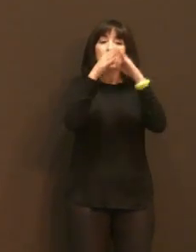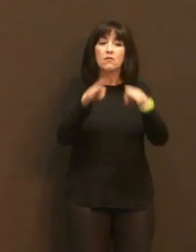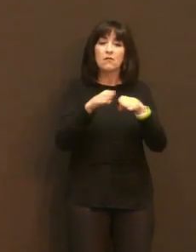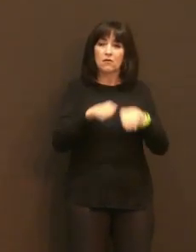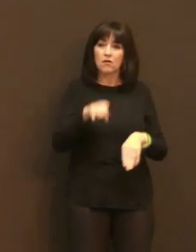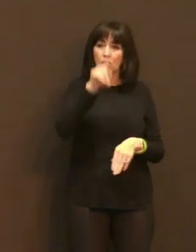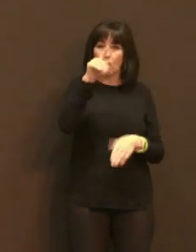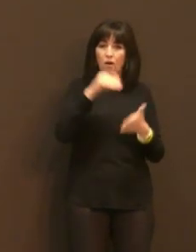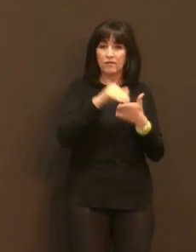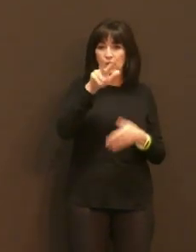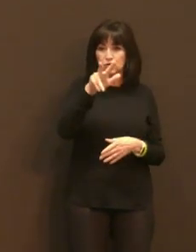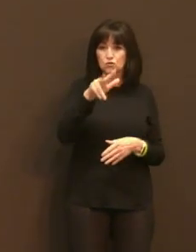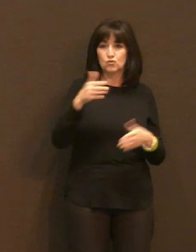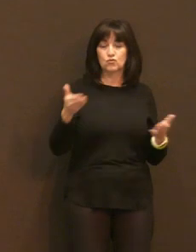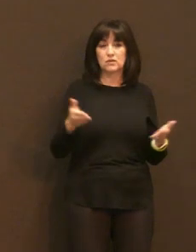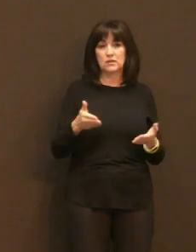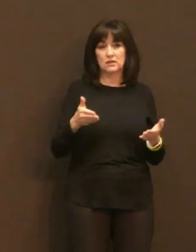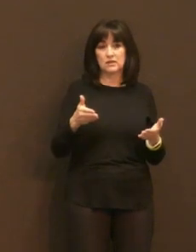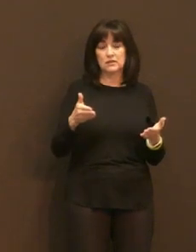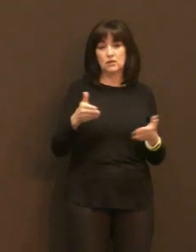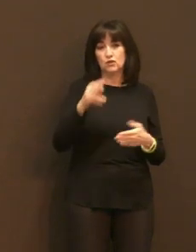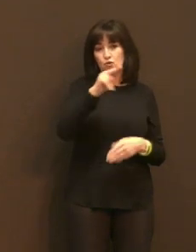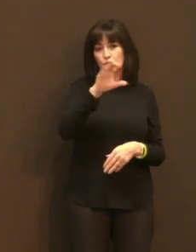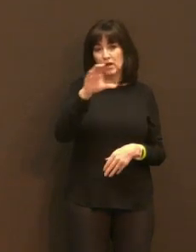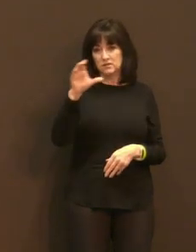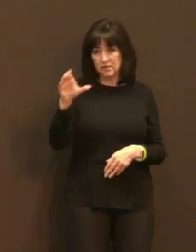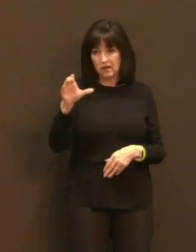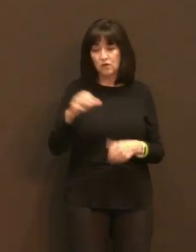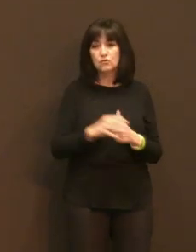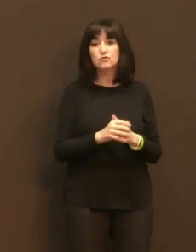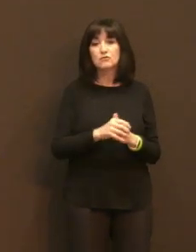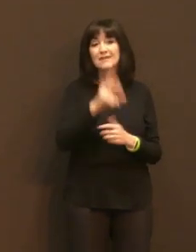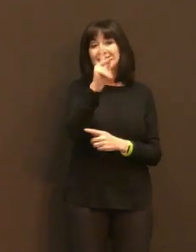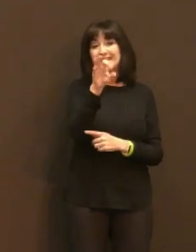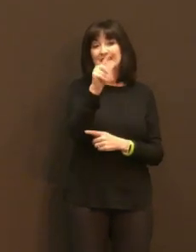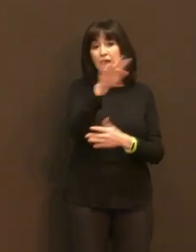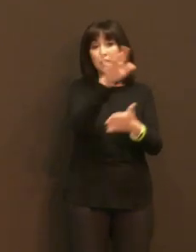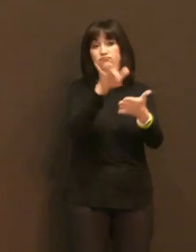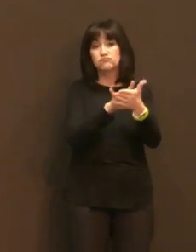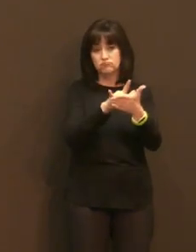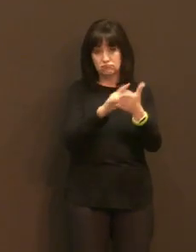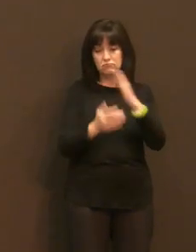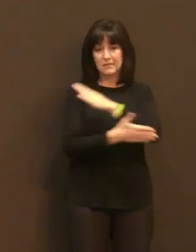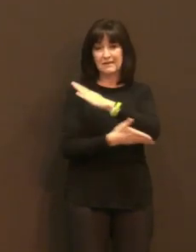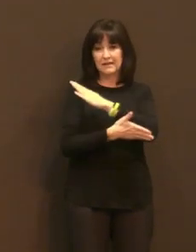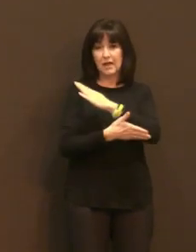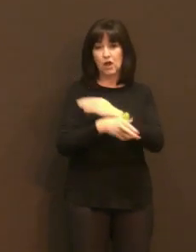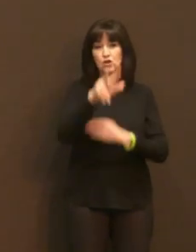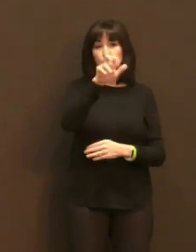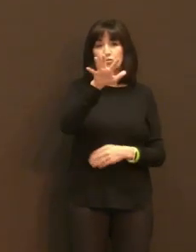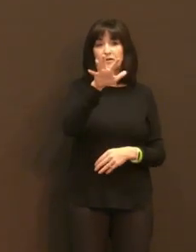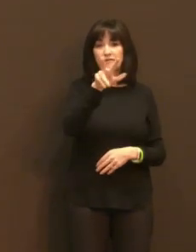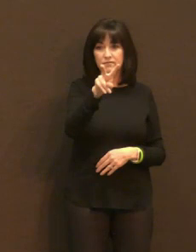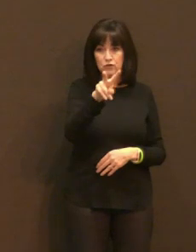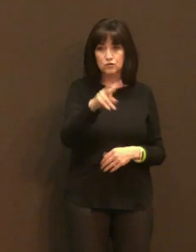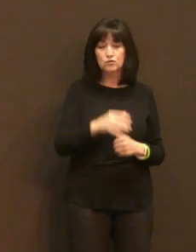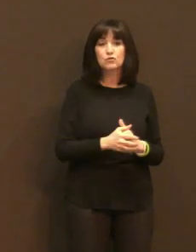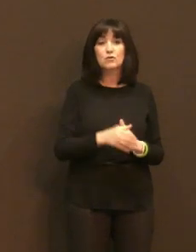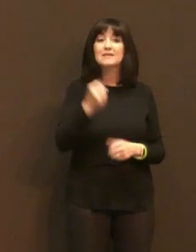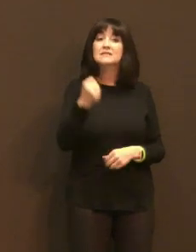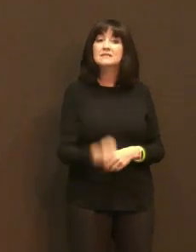in upstate in Newcastle County. In Kent County, we have 352 cases, and in Sussex